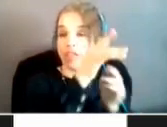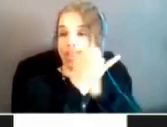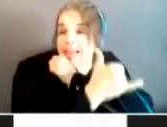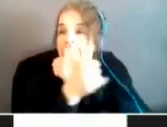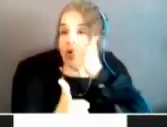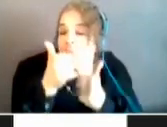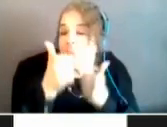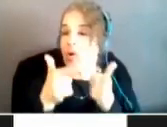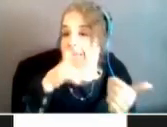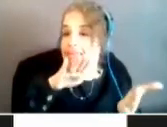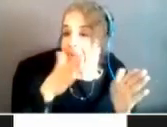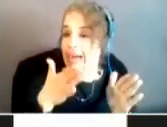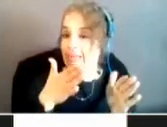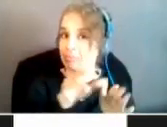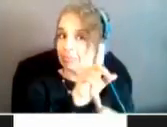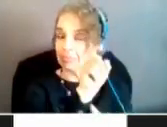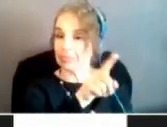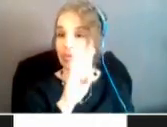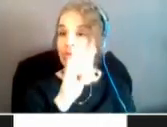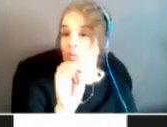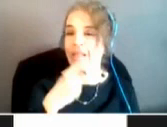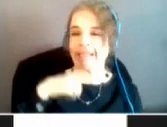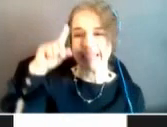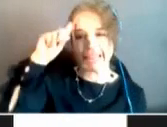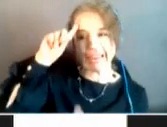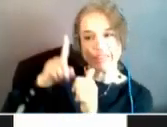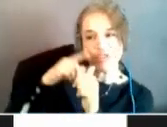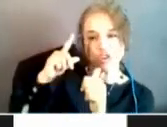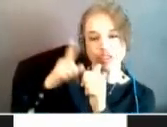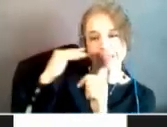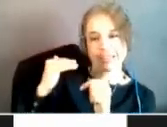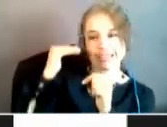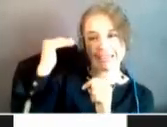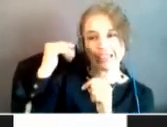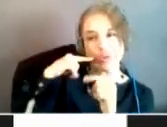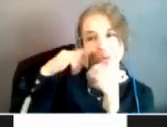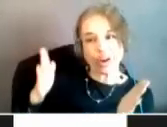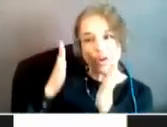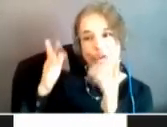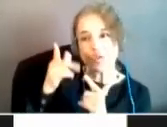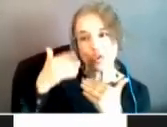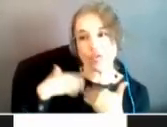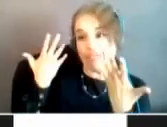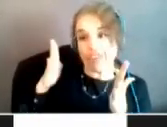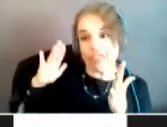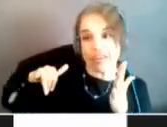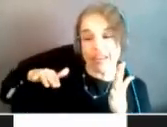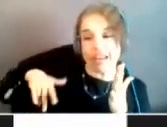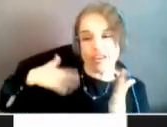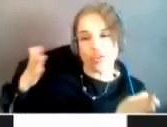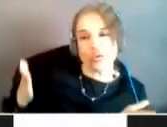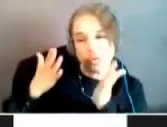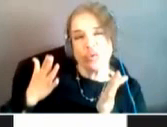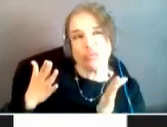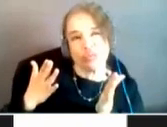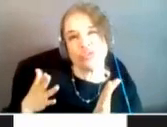in which he died. And that would be, I think, a first step. And I would encourage you, if you haven't done that, I would encourage